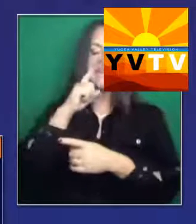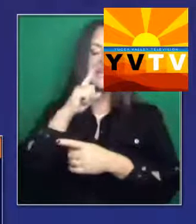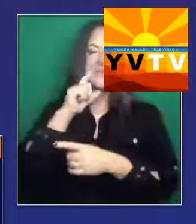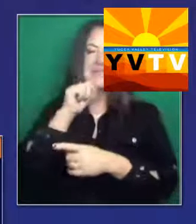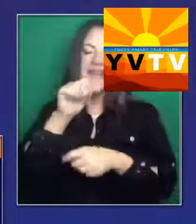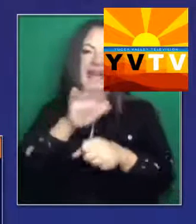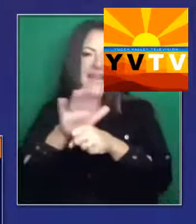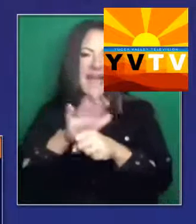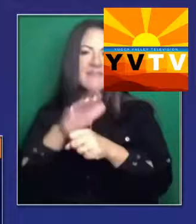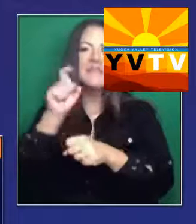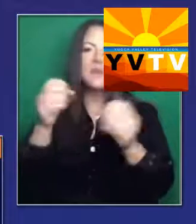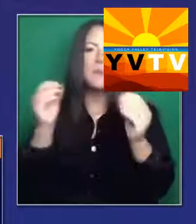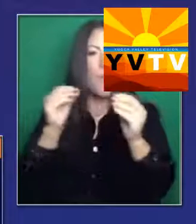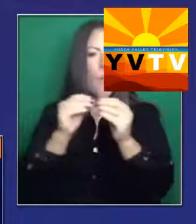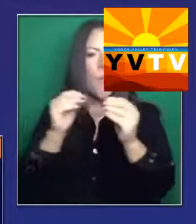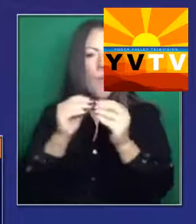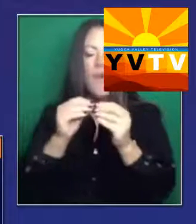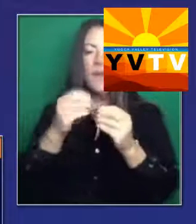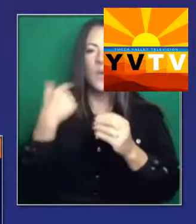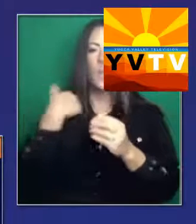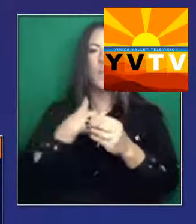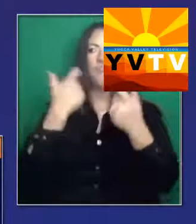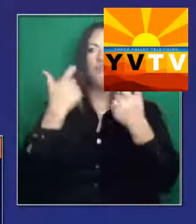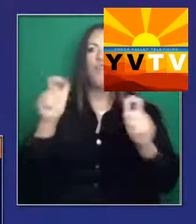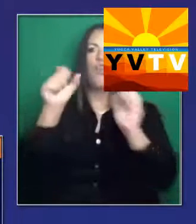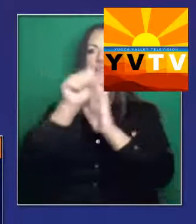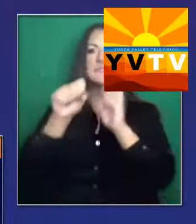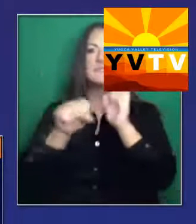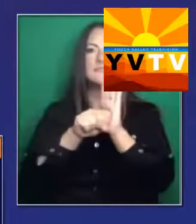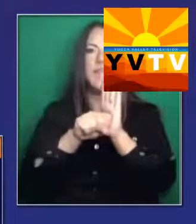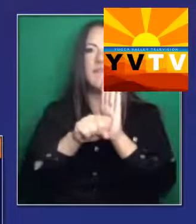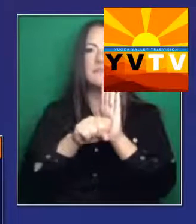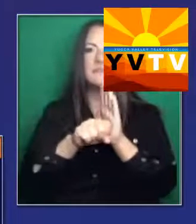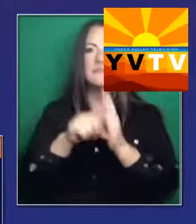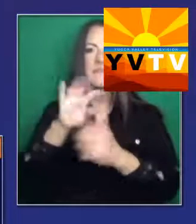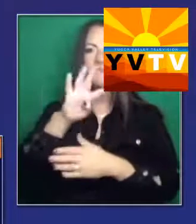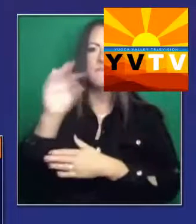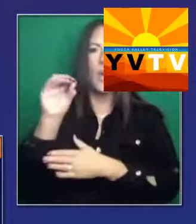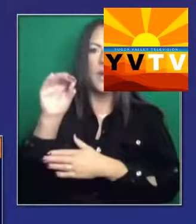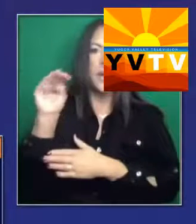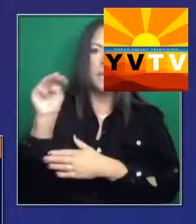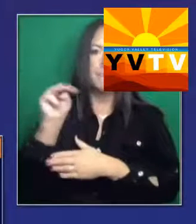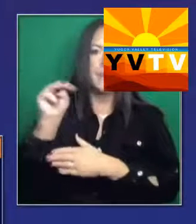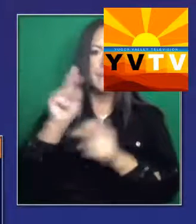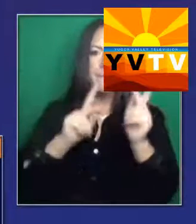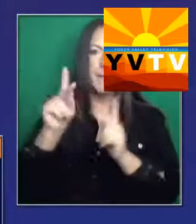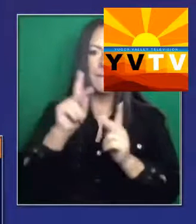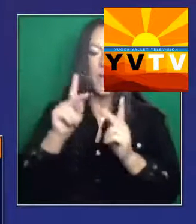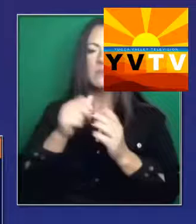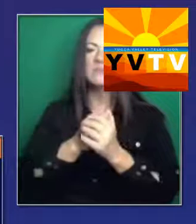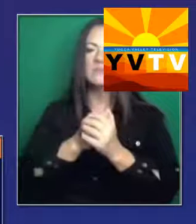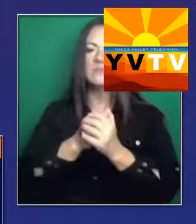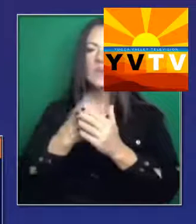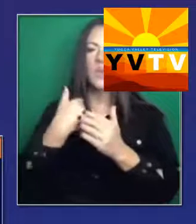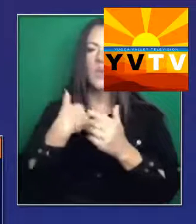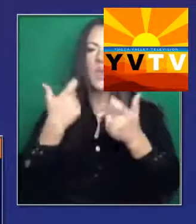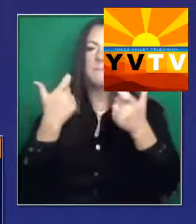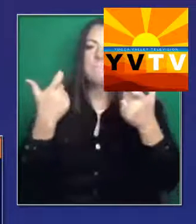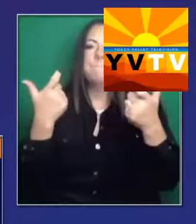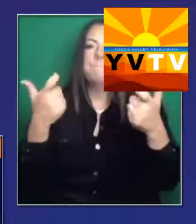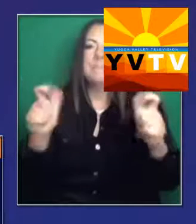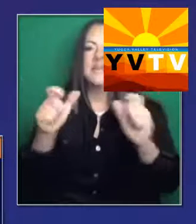state, it's the size of 21 states combined. It's a logistics opportunity. And